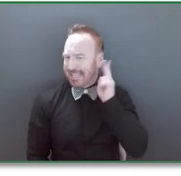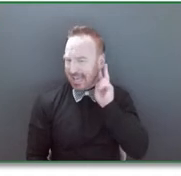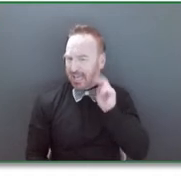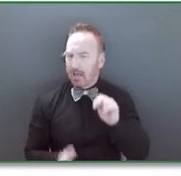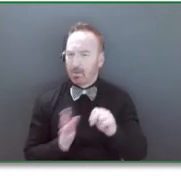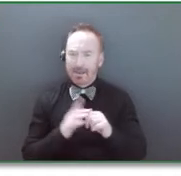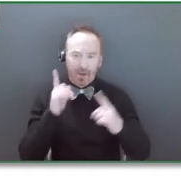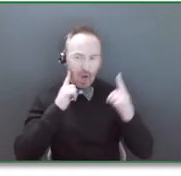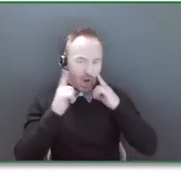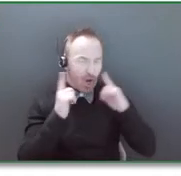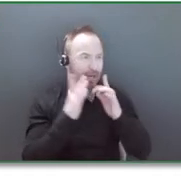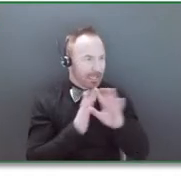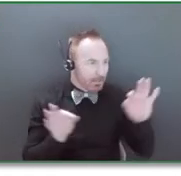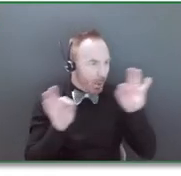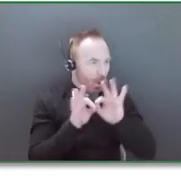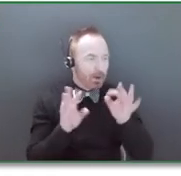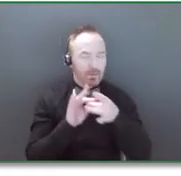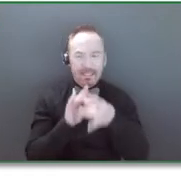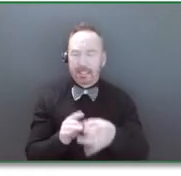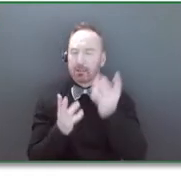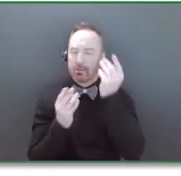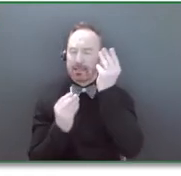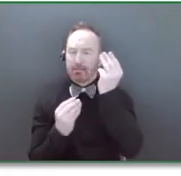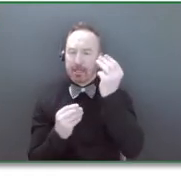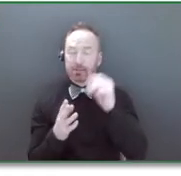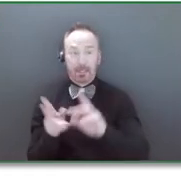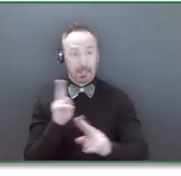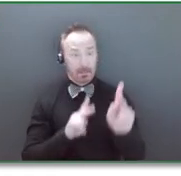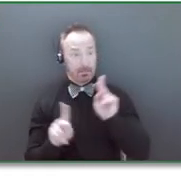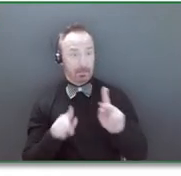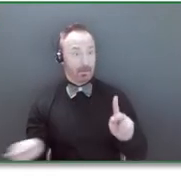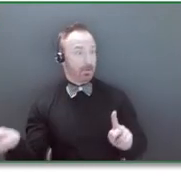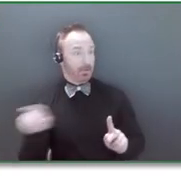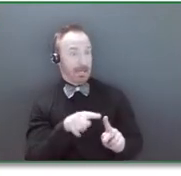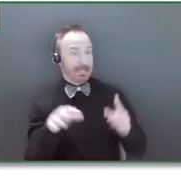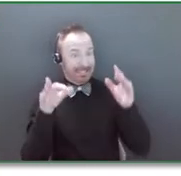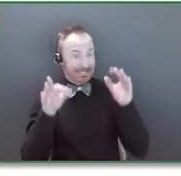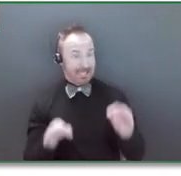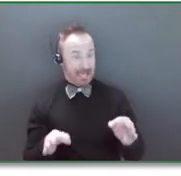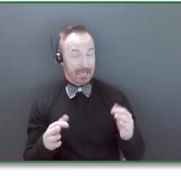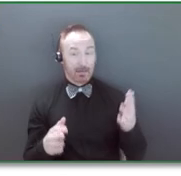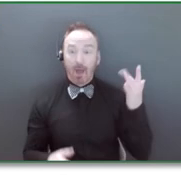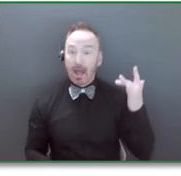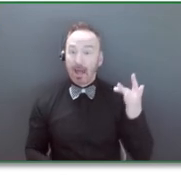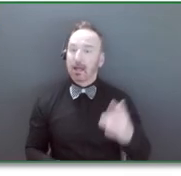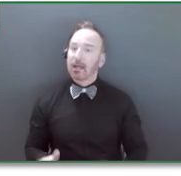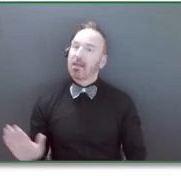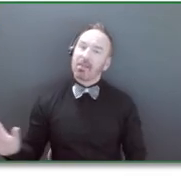so people can make a decision upon their own needs. Next slide, please.